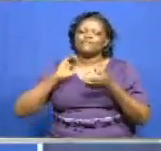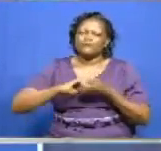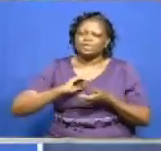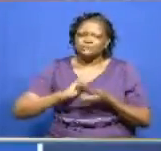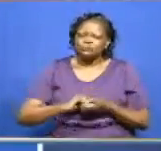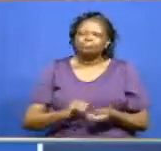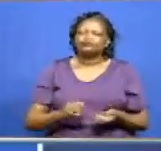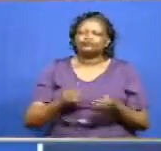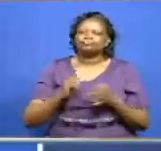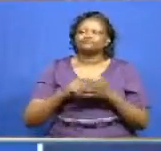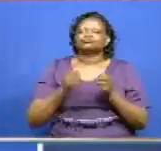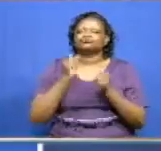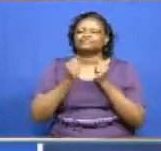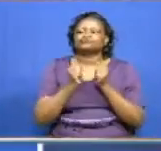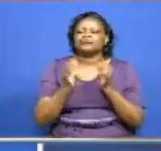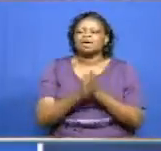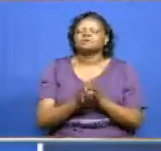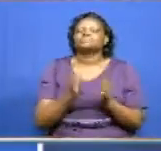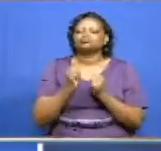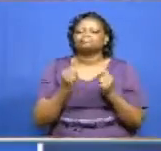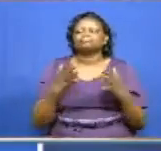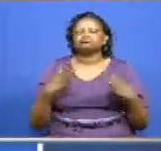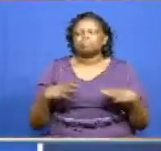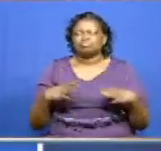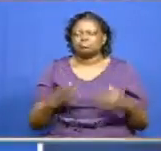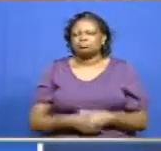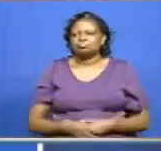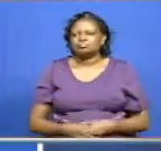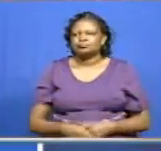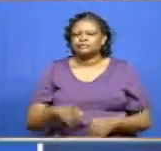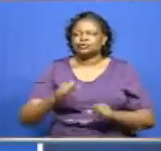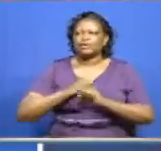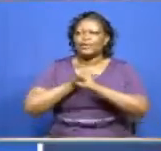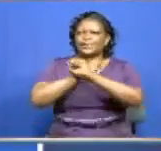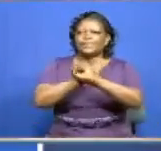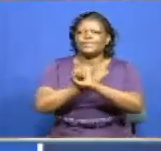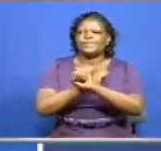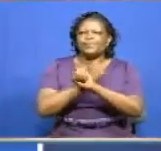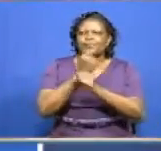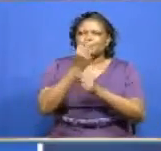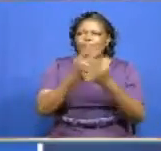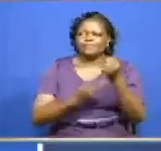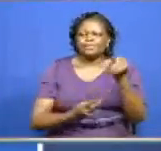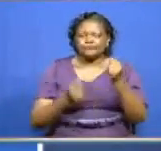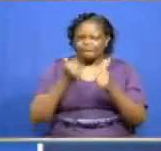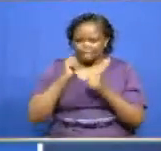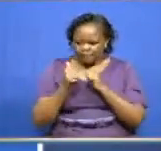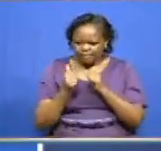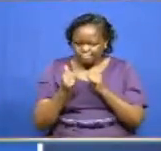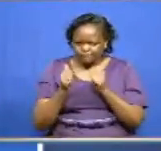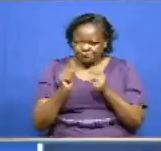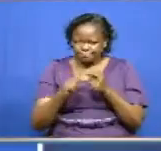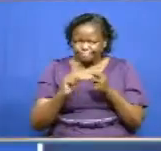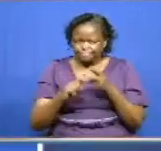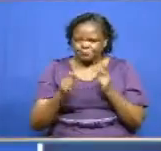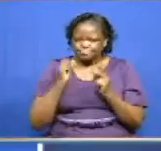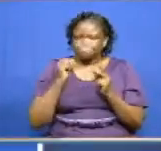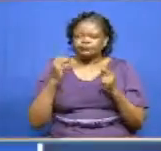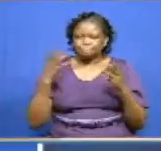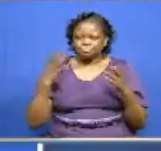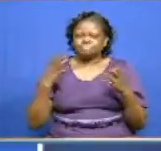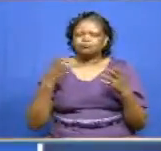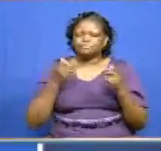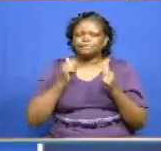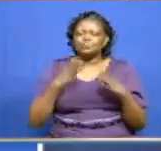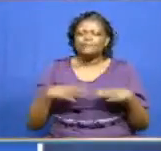support personnel. Now, these standards are meant to protect both the sport, the athletes, the